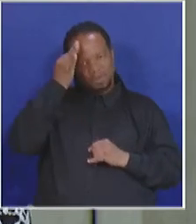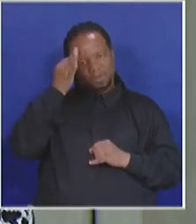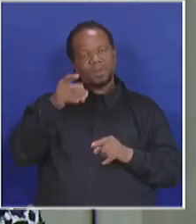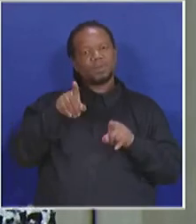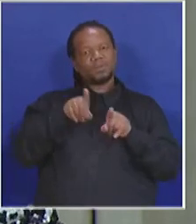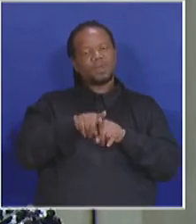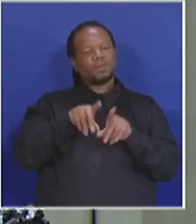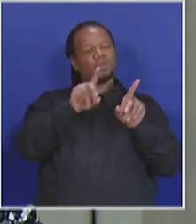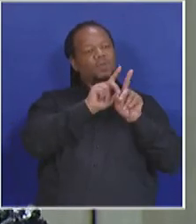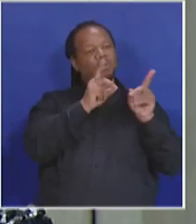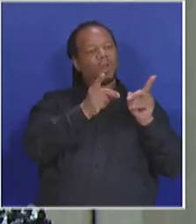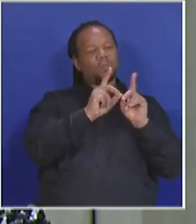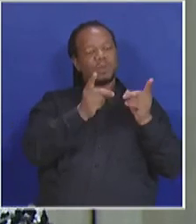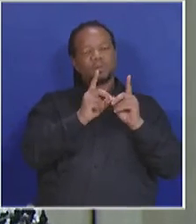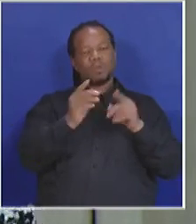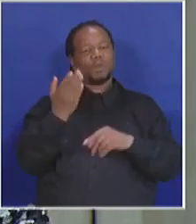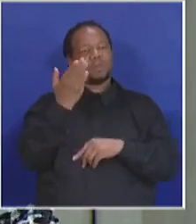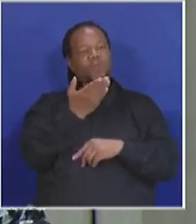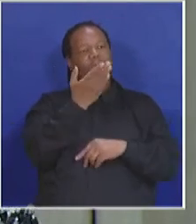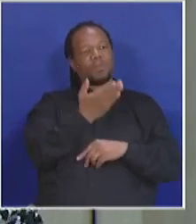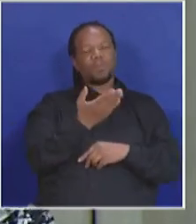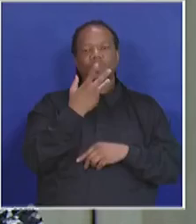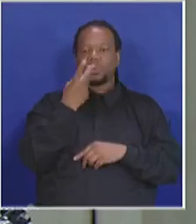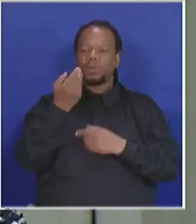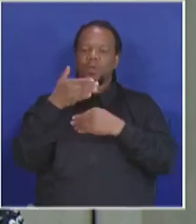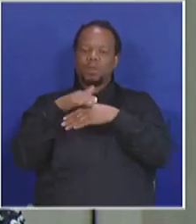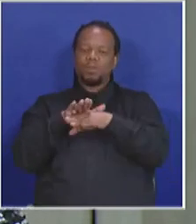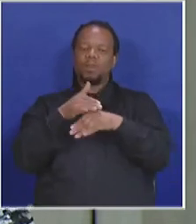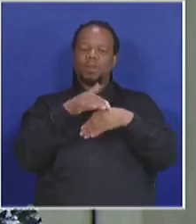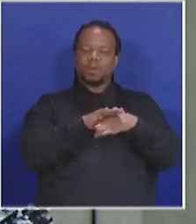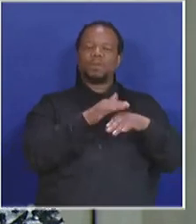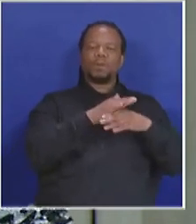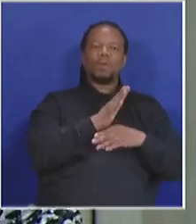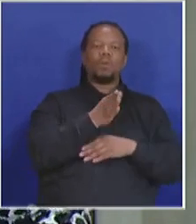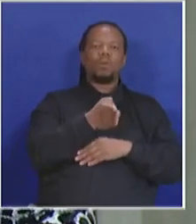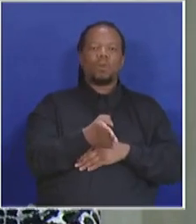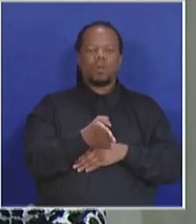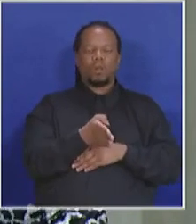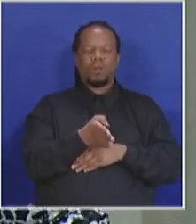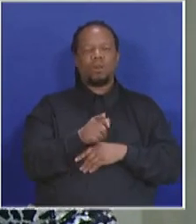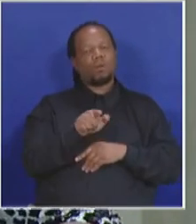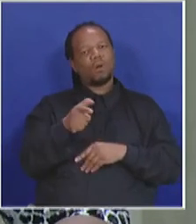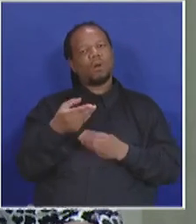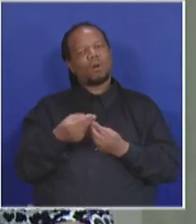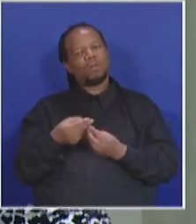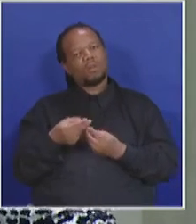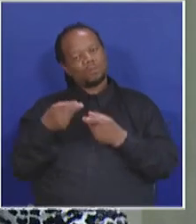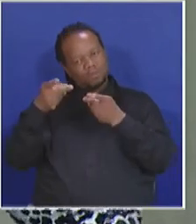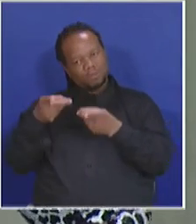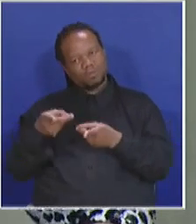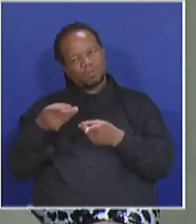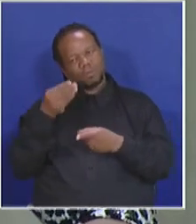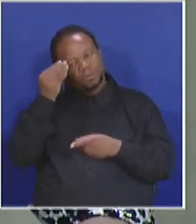have it and will see what to do about it. In fact, we'll implement some of the resolutions or take note of some of the resolutions.